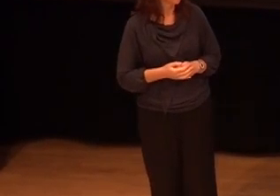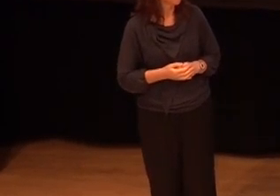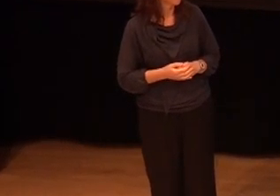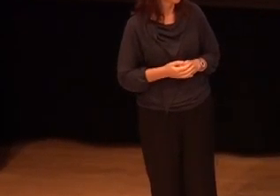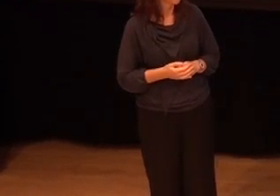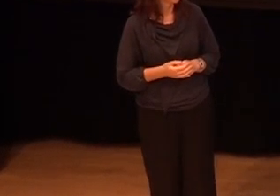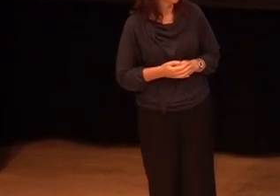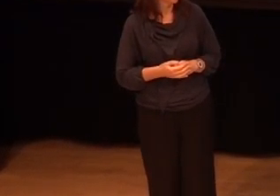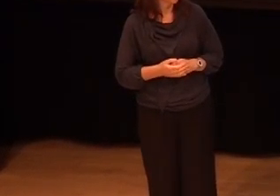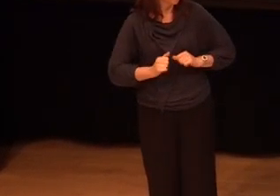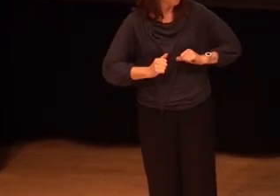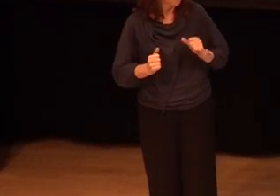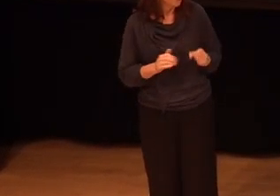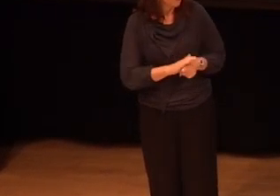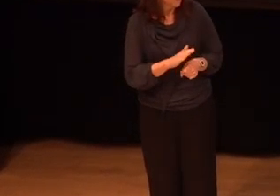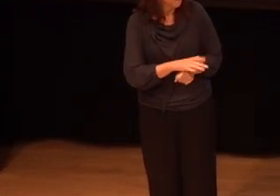Have enough room?